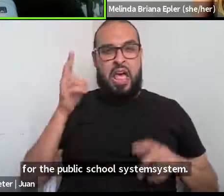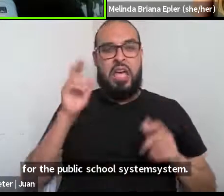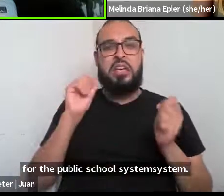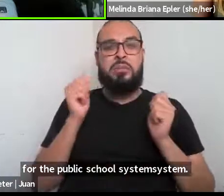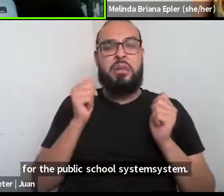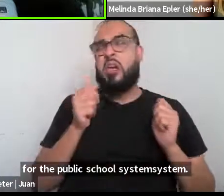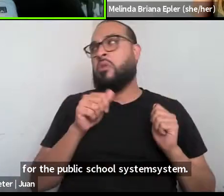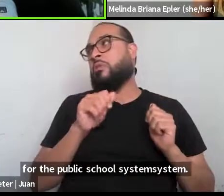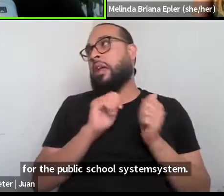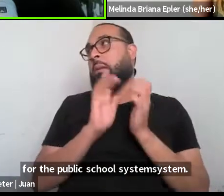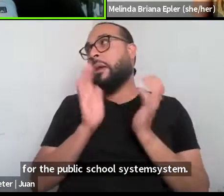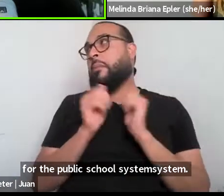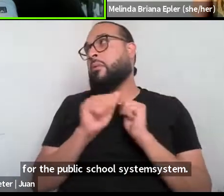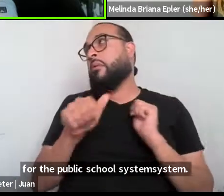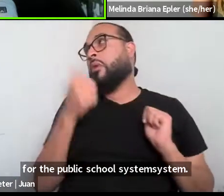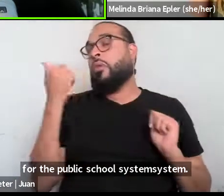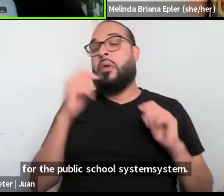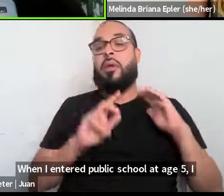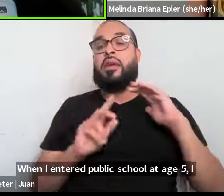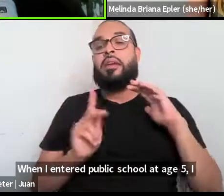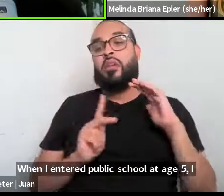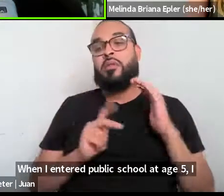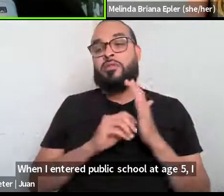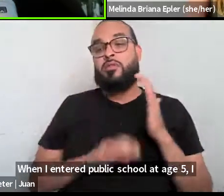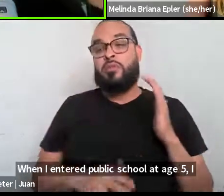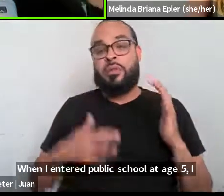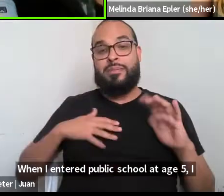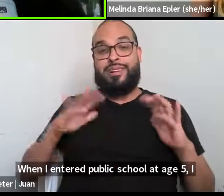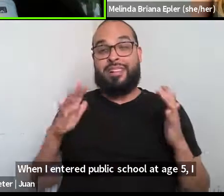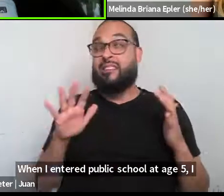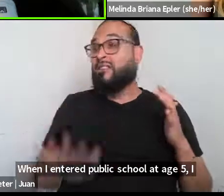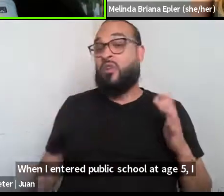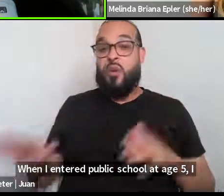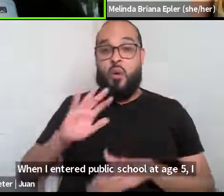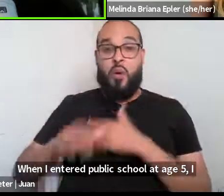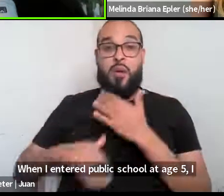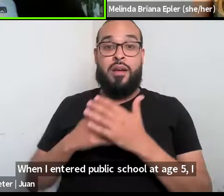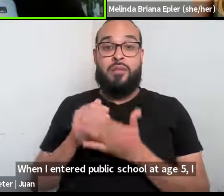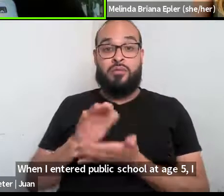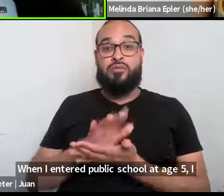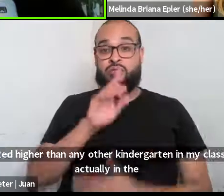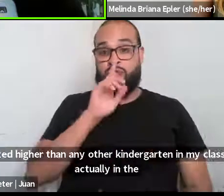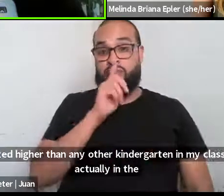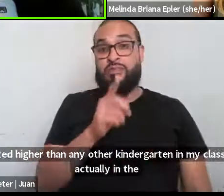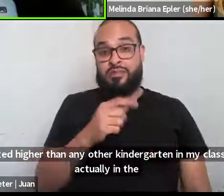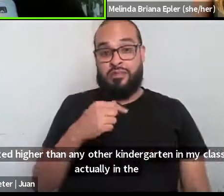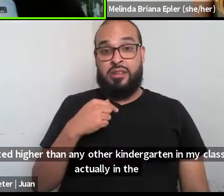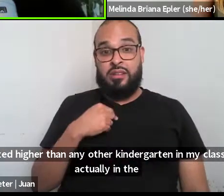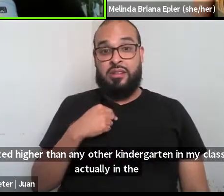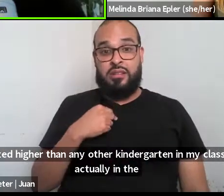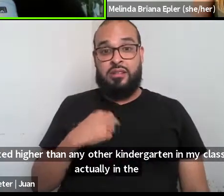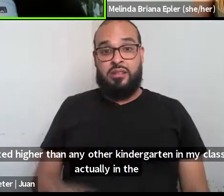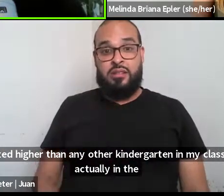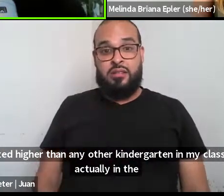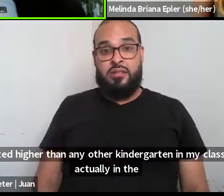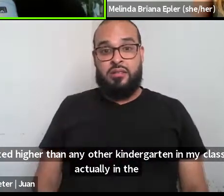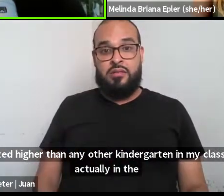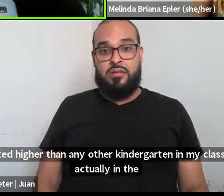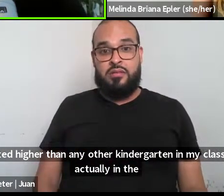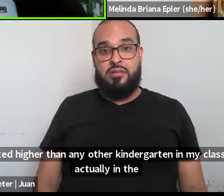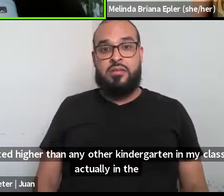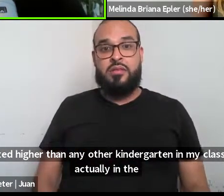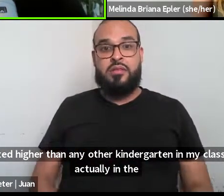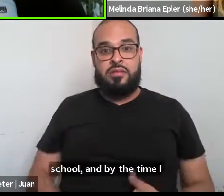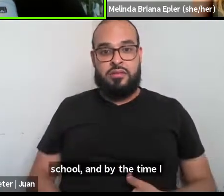kindergartner in my class, actually in the school. And by the time I graduated from high school,